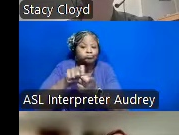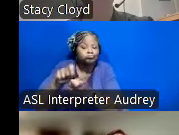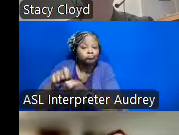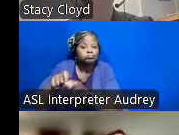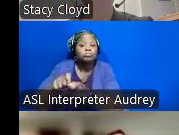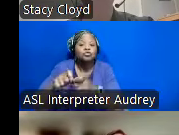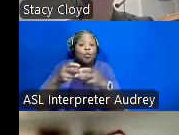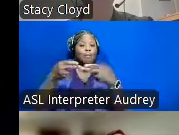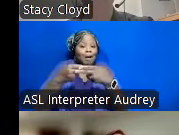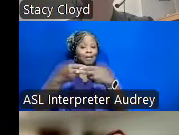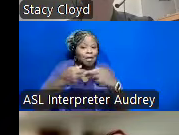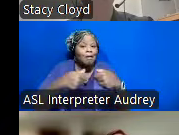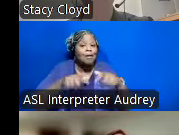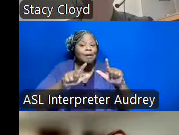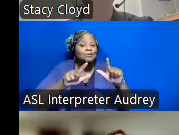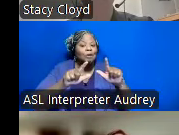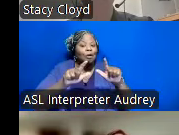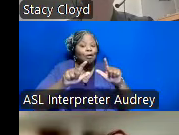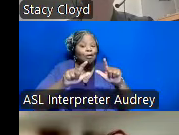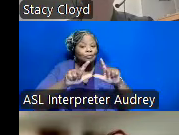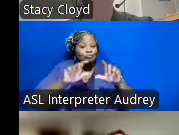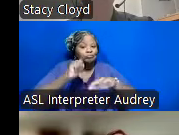to go through at sort of a high level,